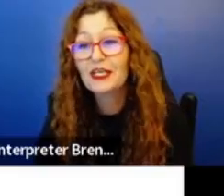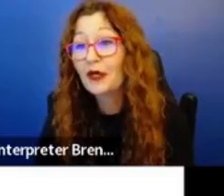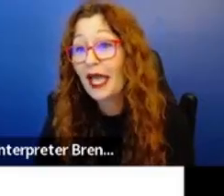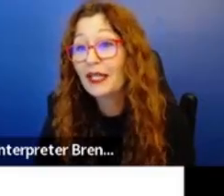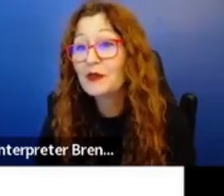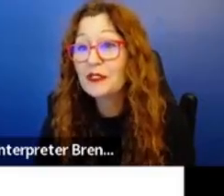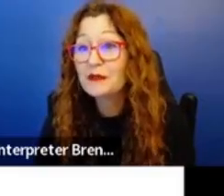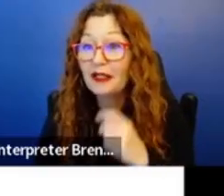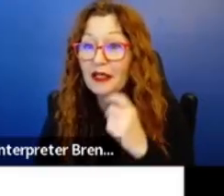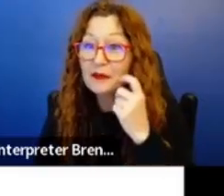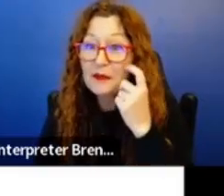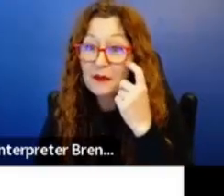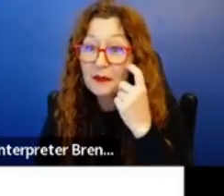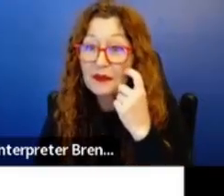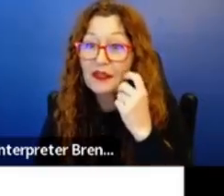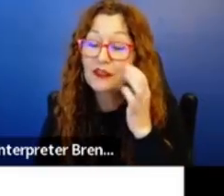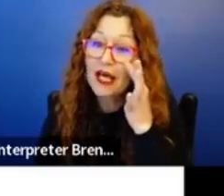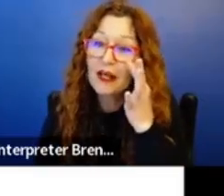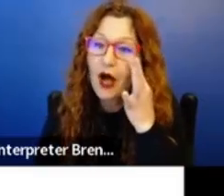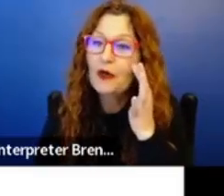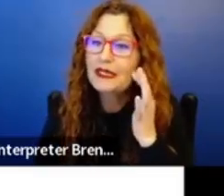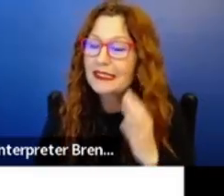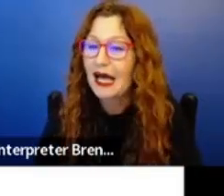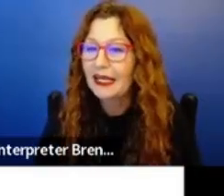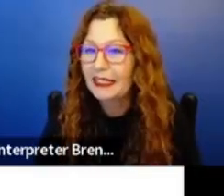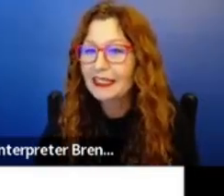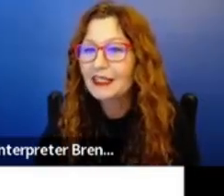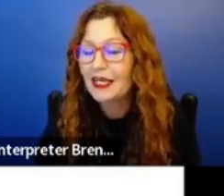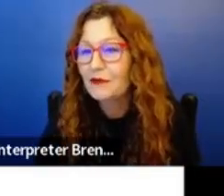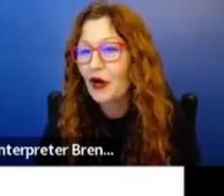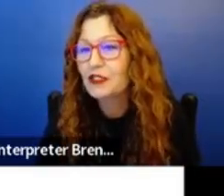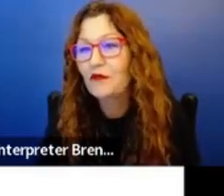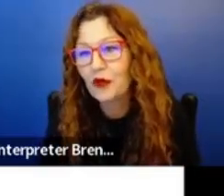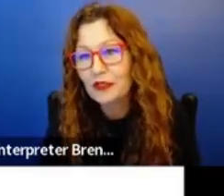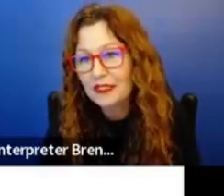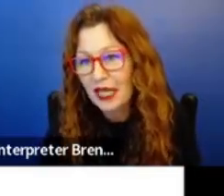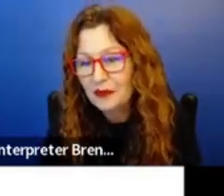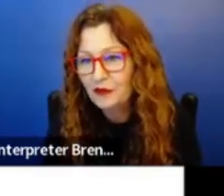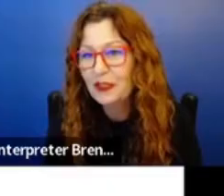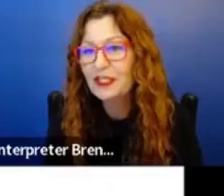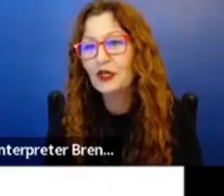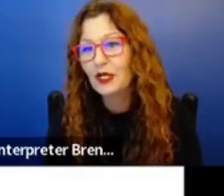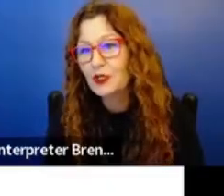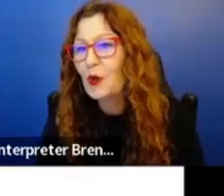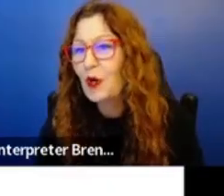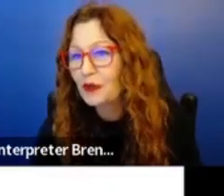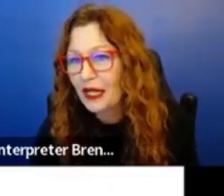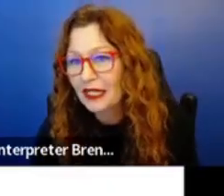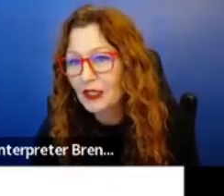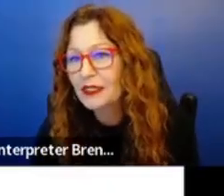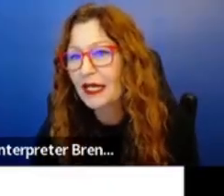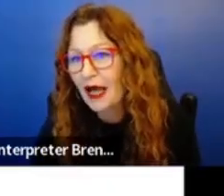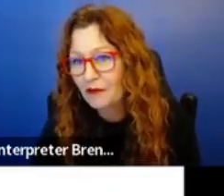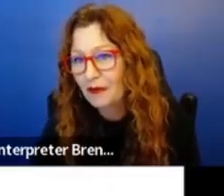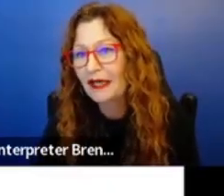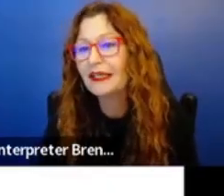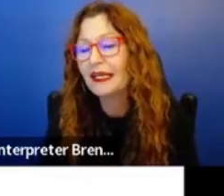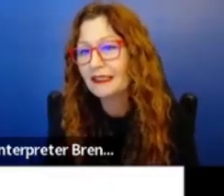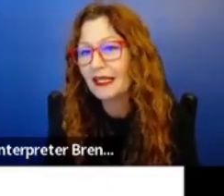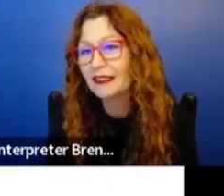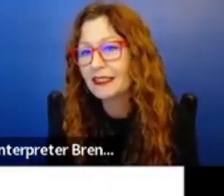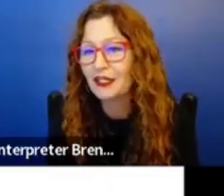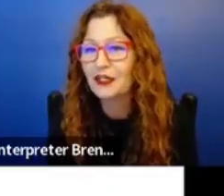So see, you can use spelling. It's not always signing as far as a formal sign movement. You can also incorporate that